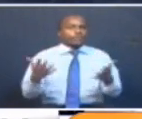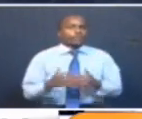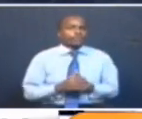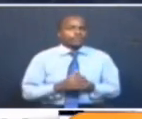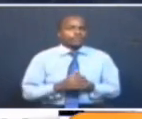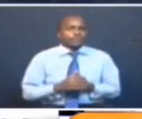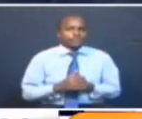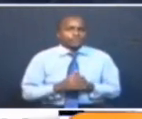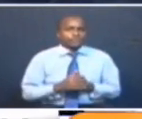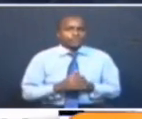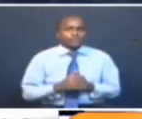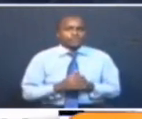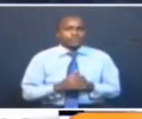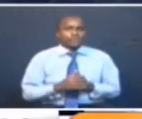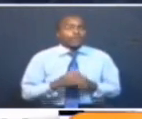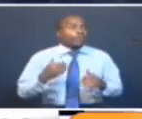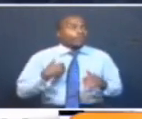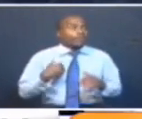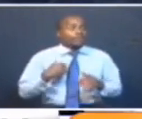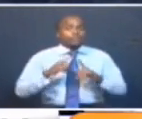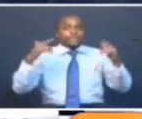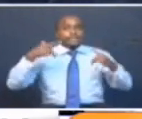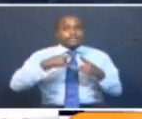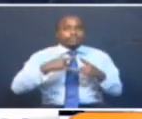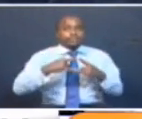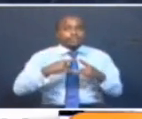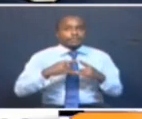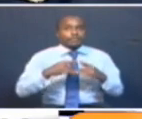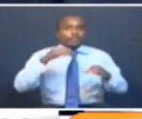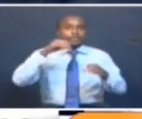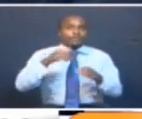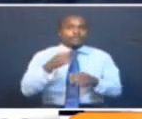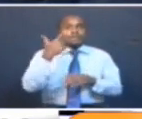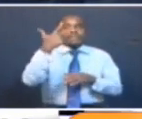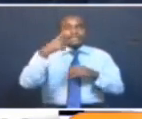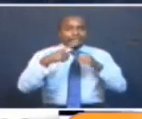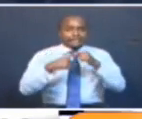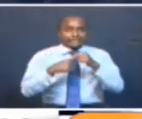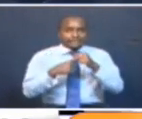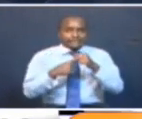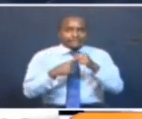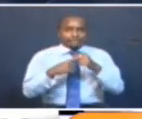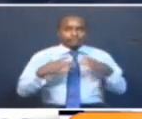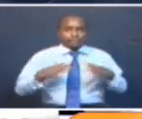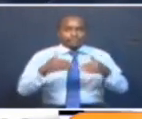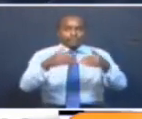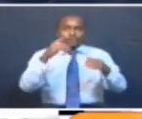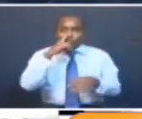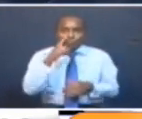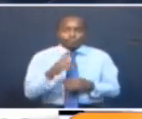He said, no, come on, there's a big hole over here. The 36 people at home, we're a joint family. The 36 people at home